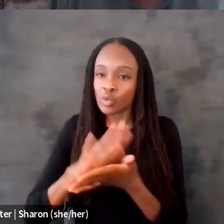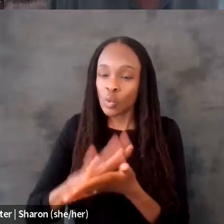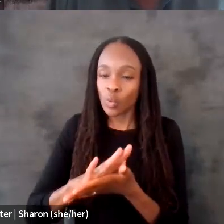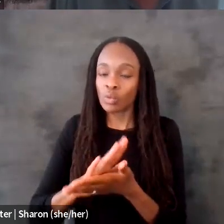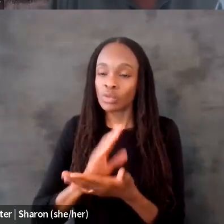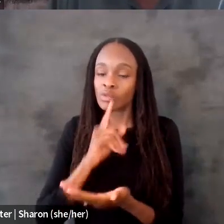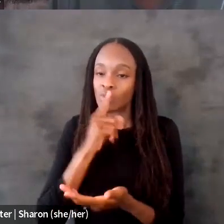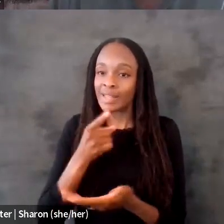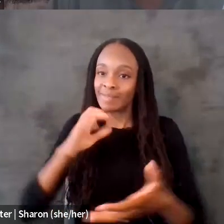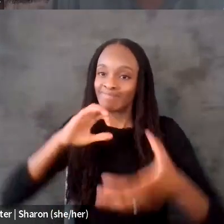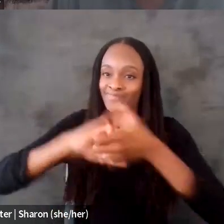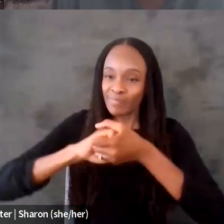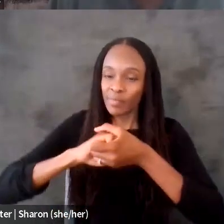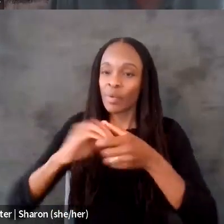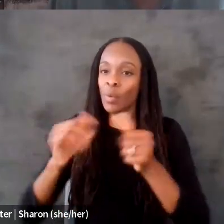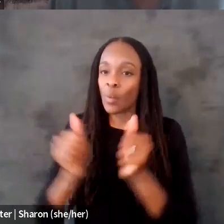with